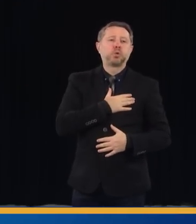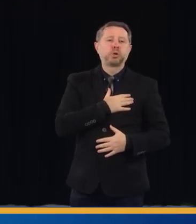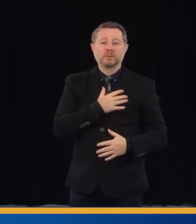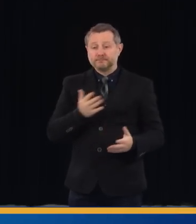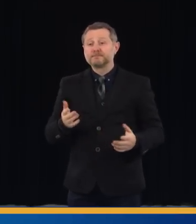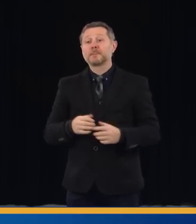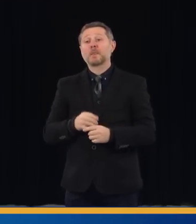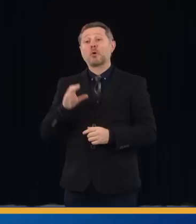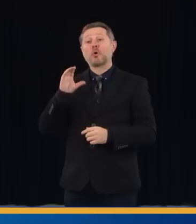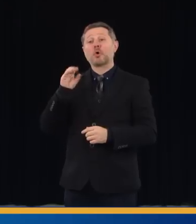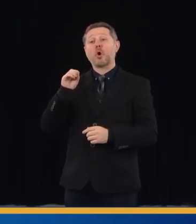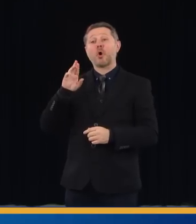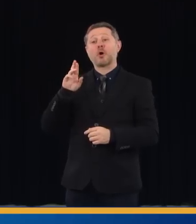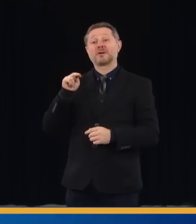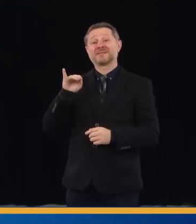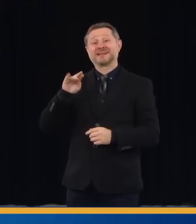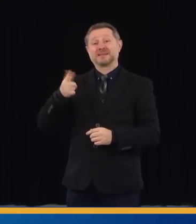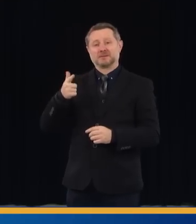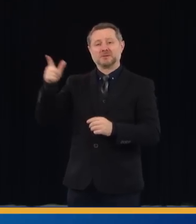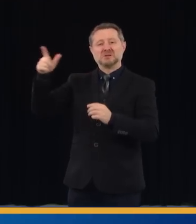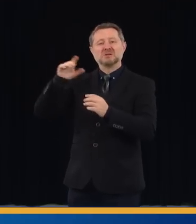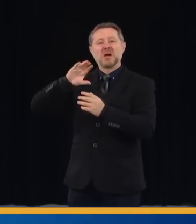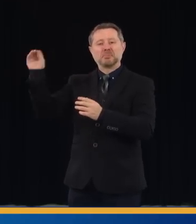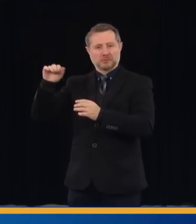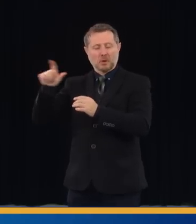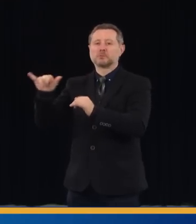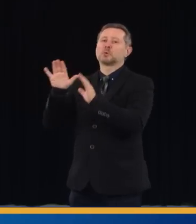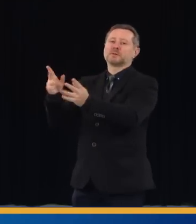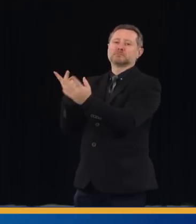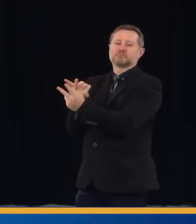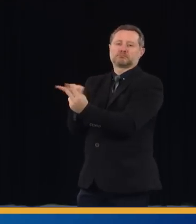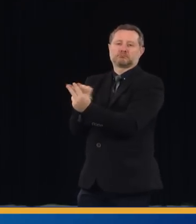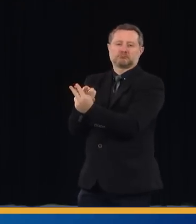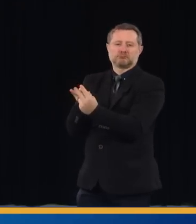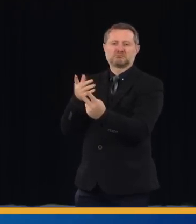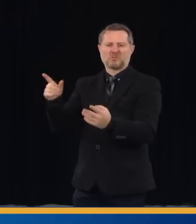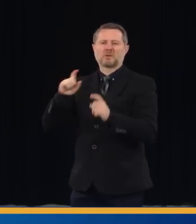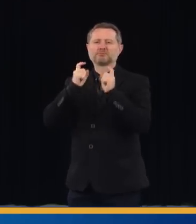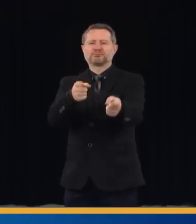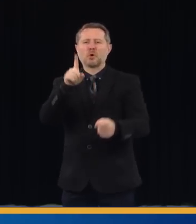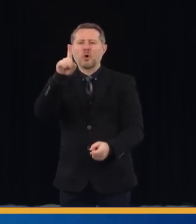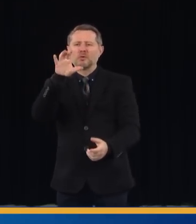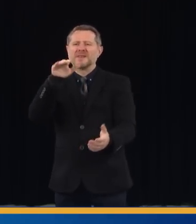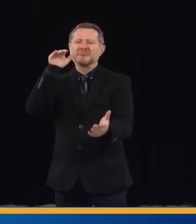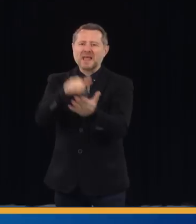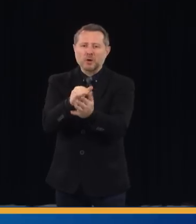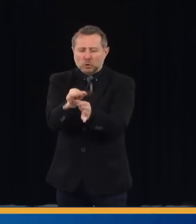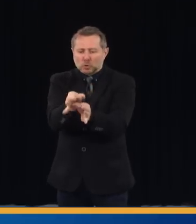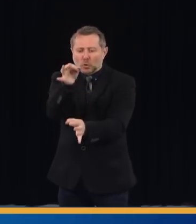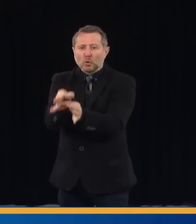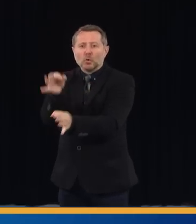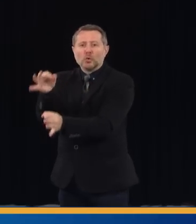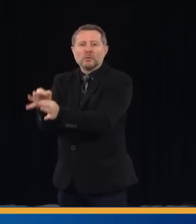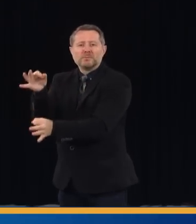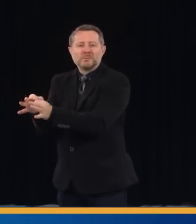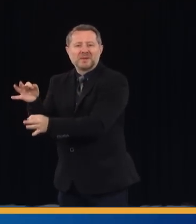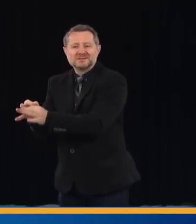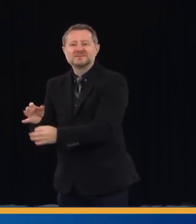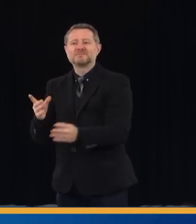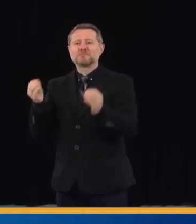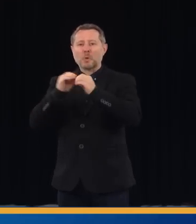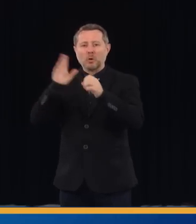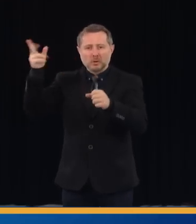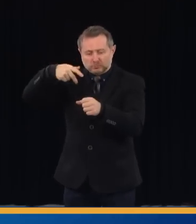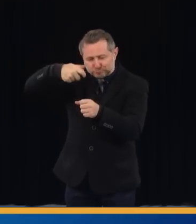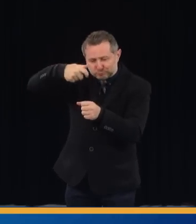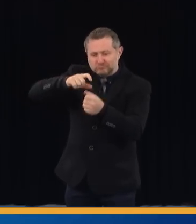donated 100,000 tubes and $500,000 at reduced cost, so we can do more tests. New York is